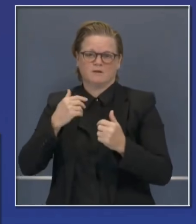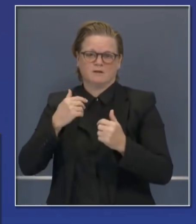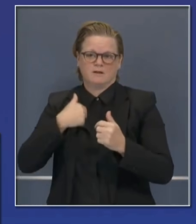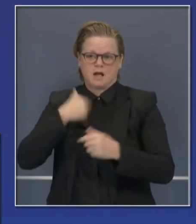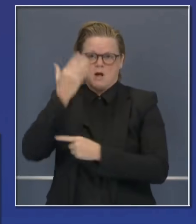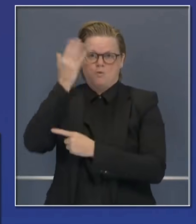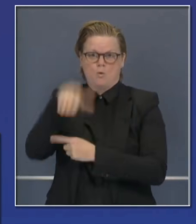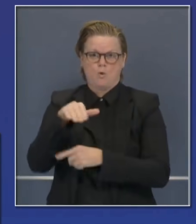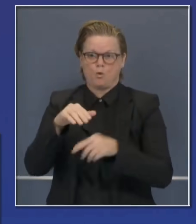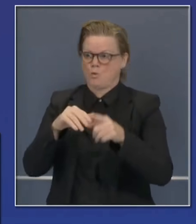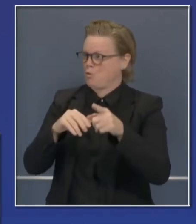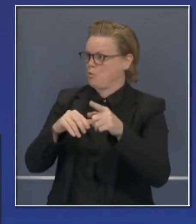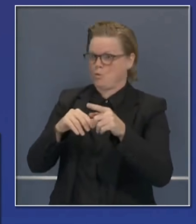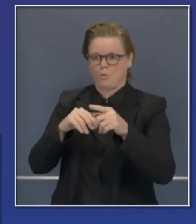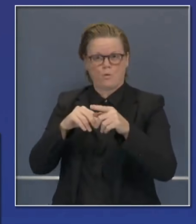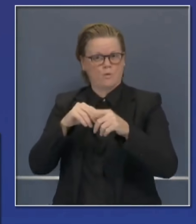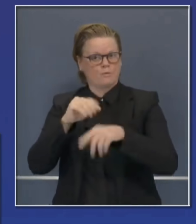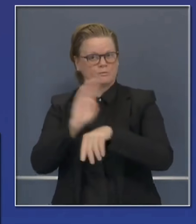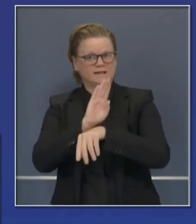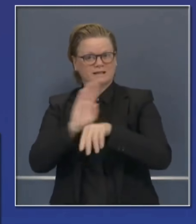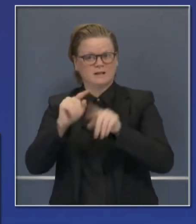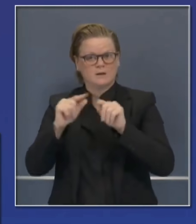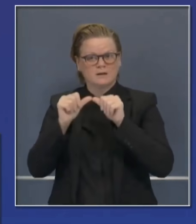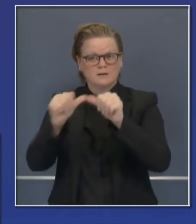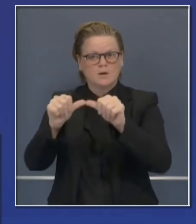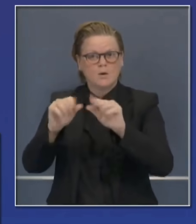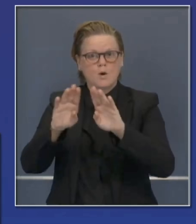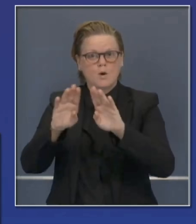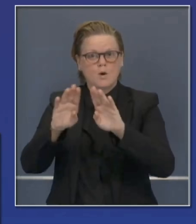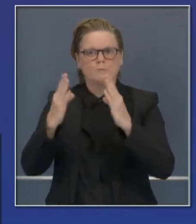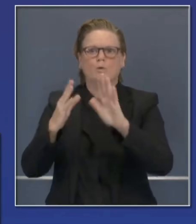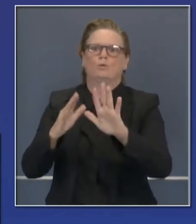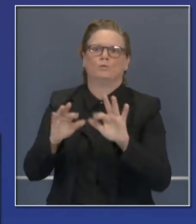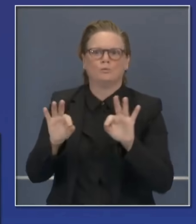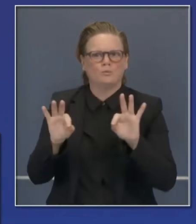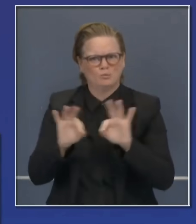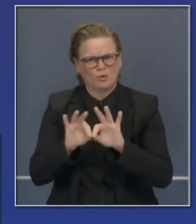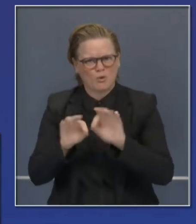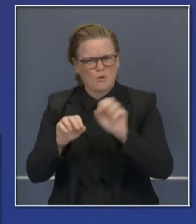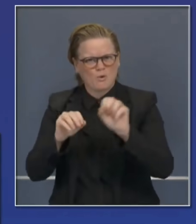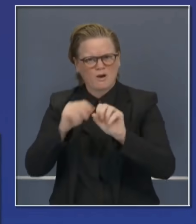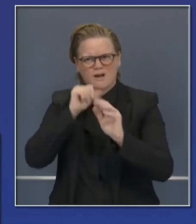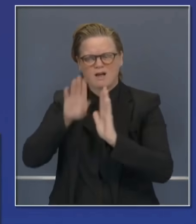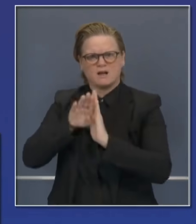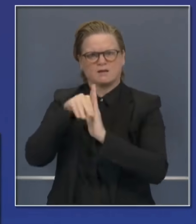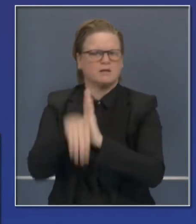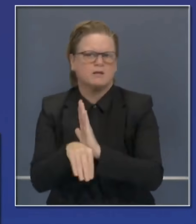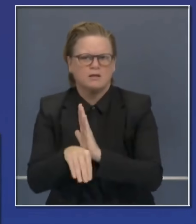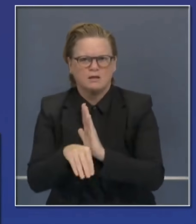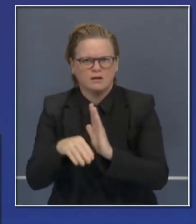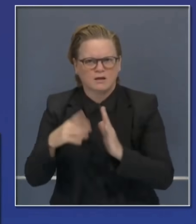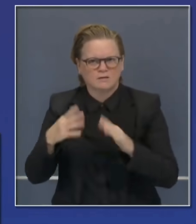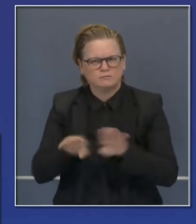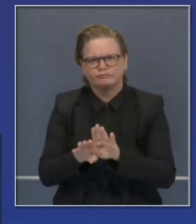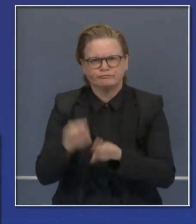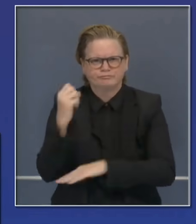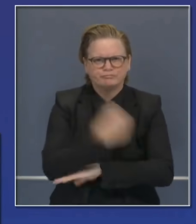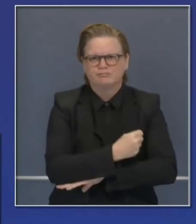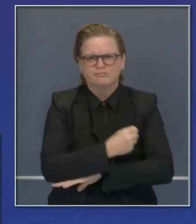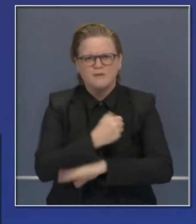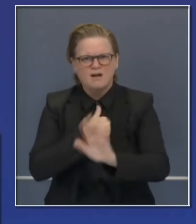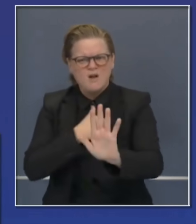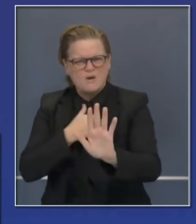further restrictions. And this is why I wanted just to take this opportunity. I've shown many slides on many occasions, the work we've done in the